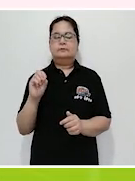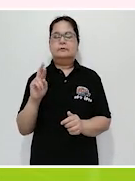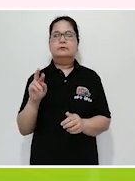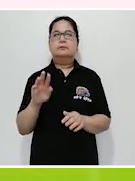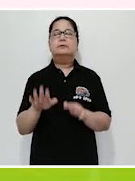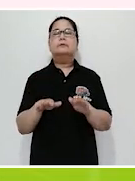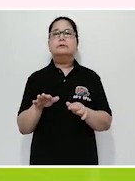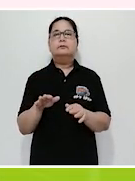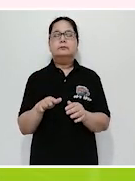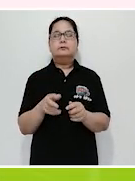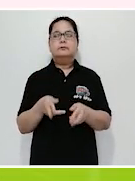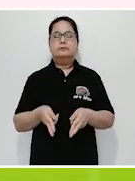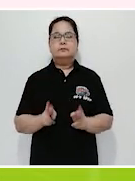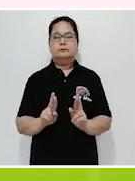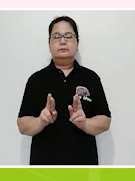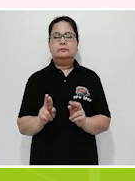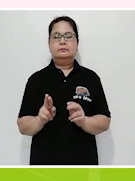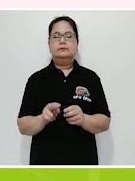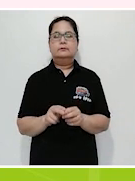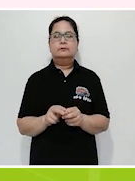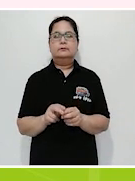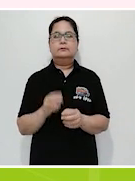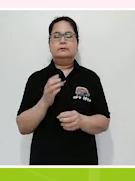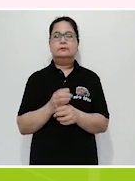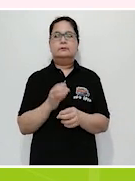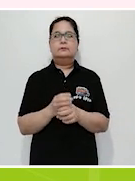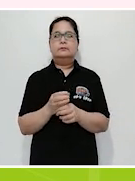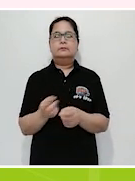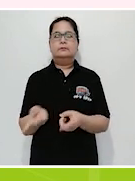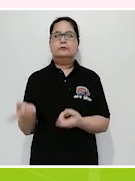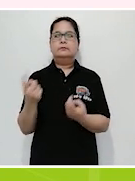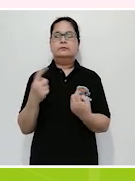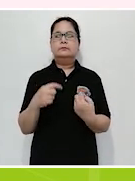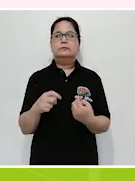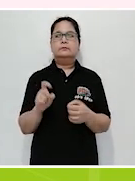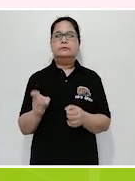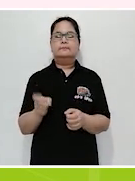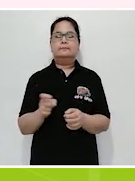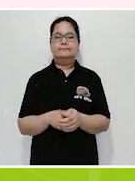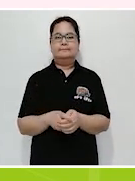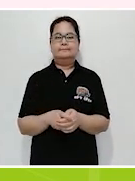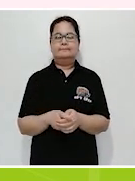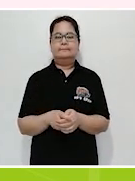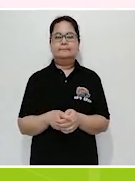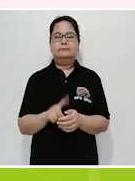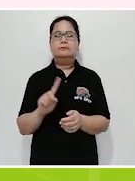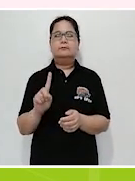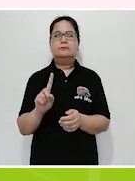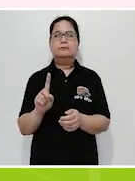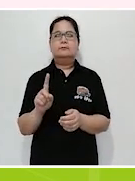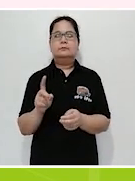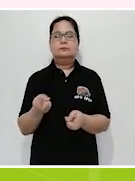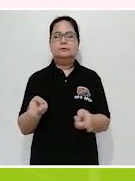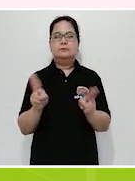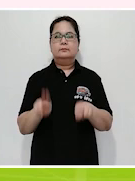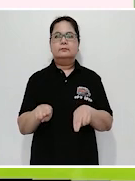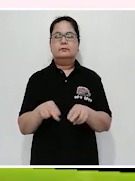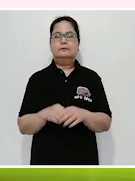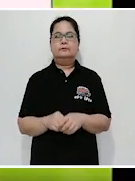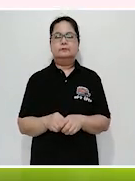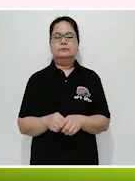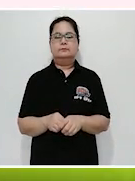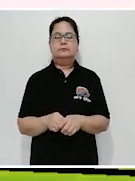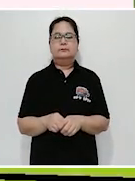the street. Suddenly, a car comes speeding by. What do you think will